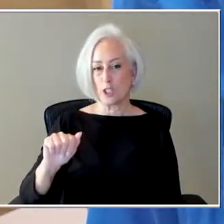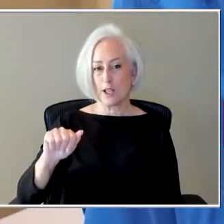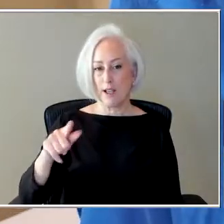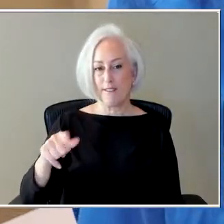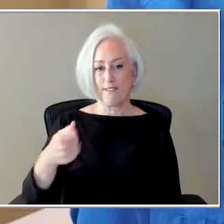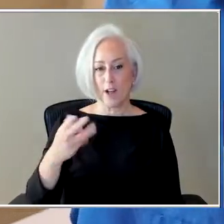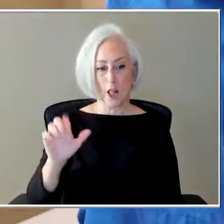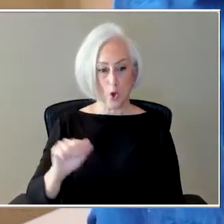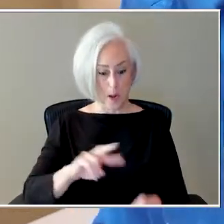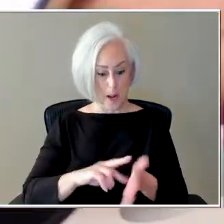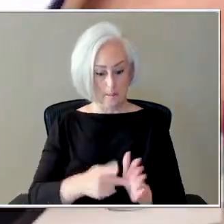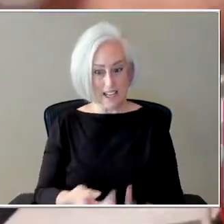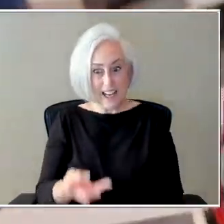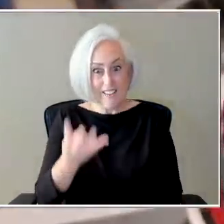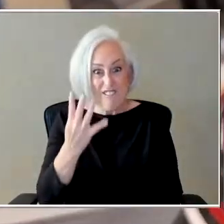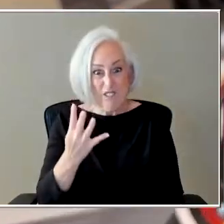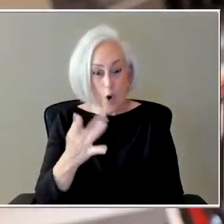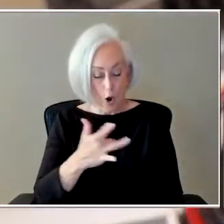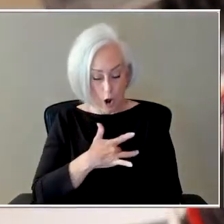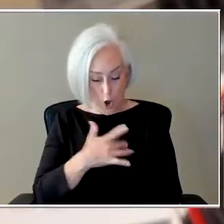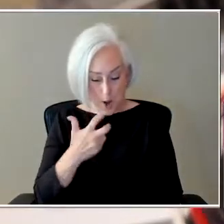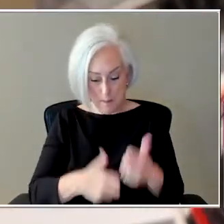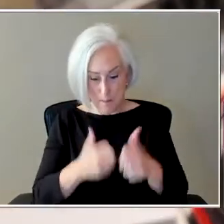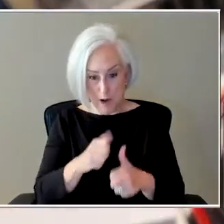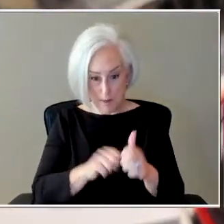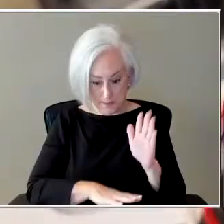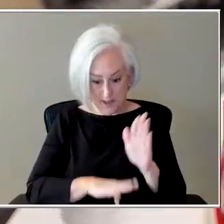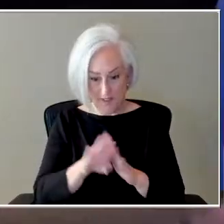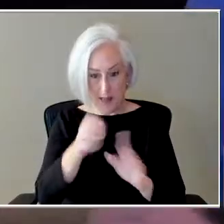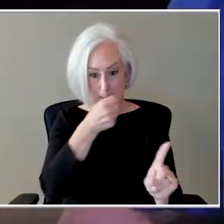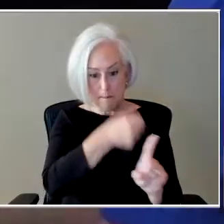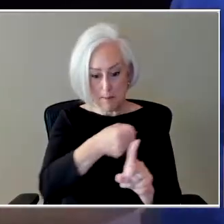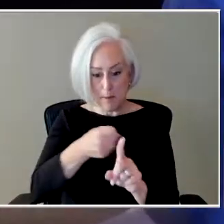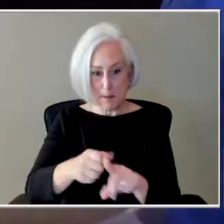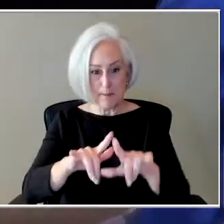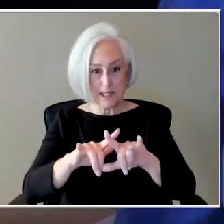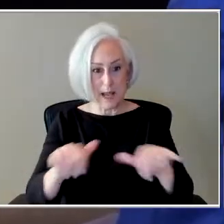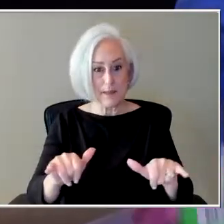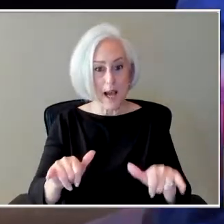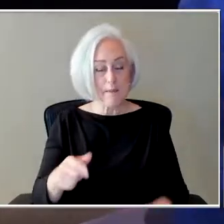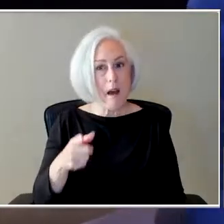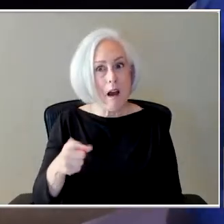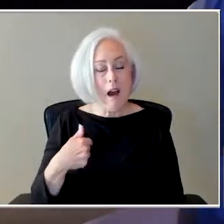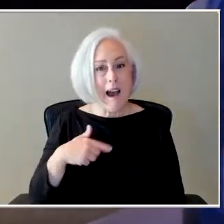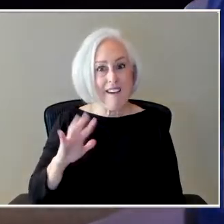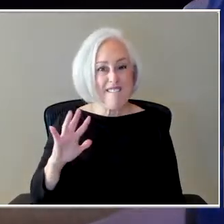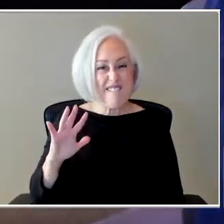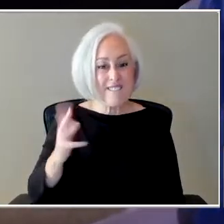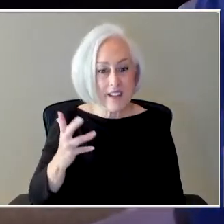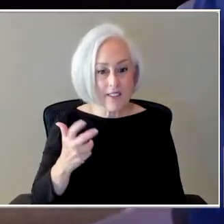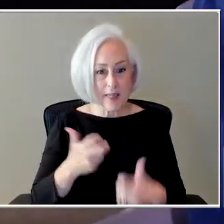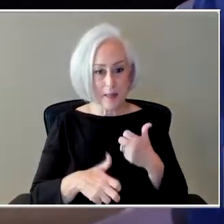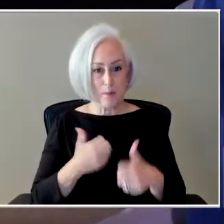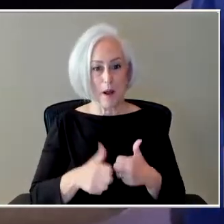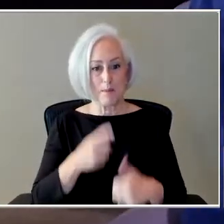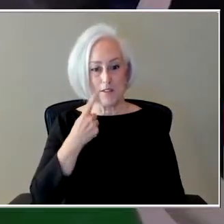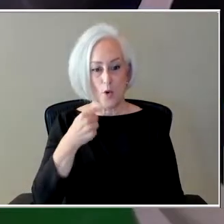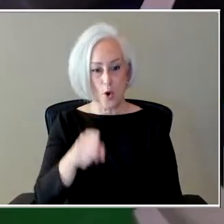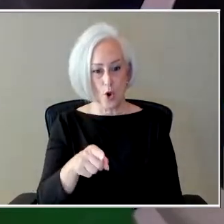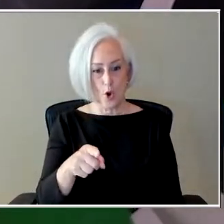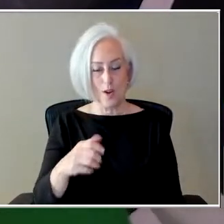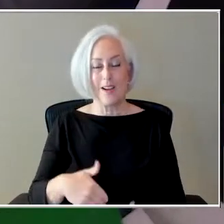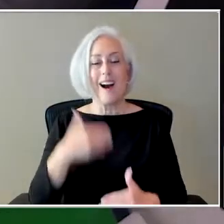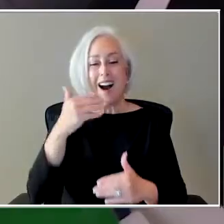develop all at once. And lo and behold, there was a 5th problem for this patient. On the next All Things Heart, we're going to show you